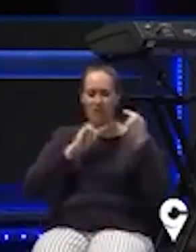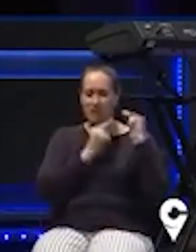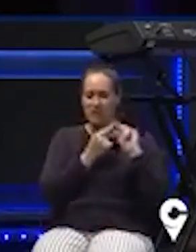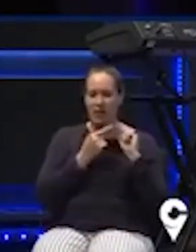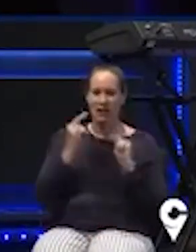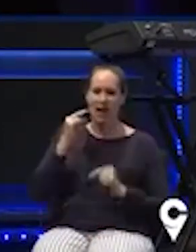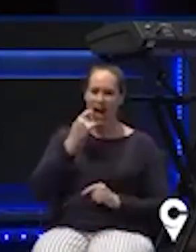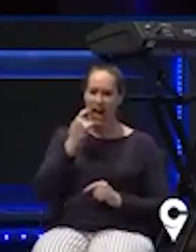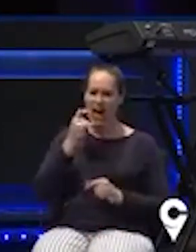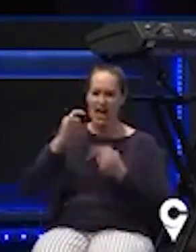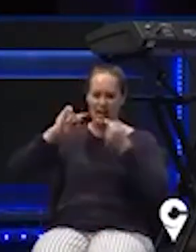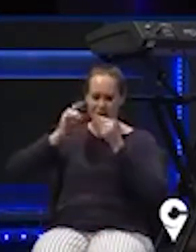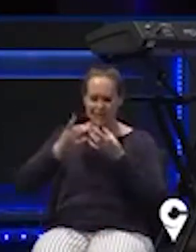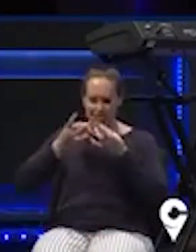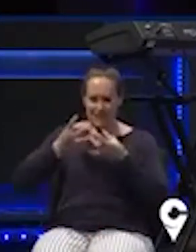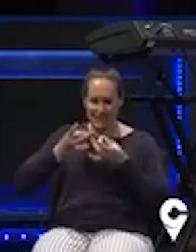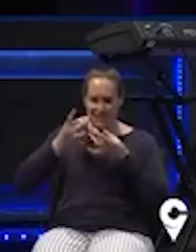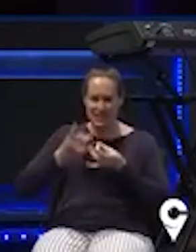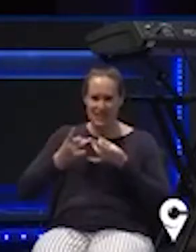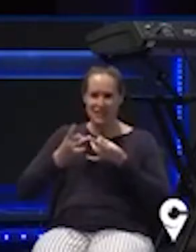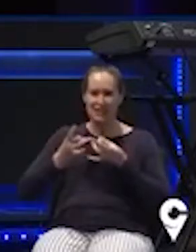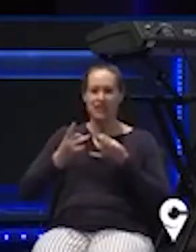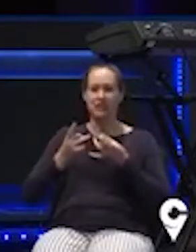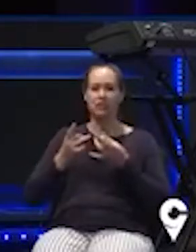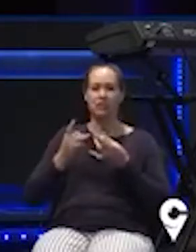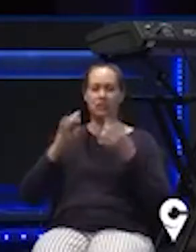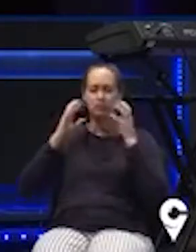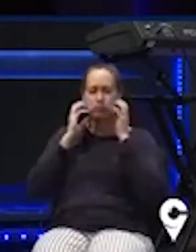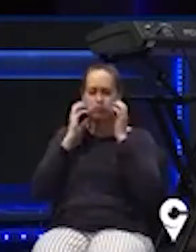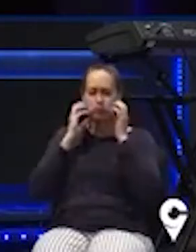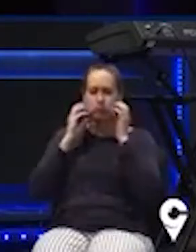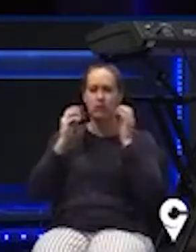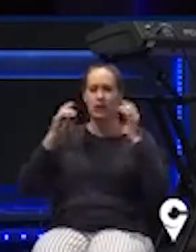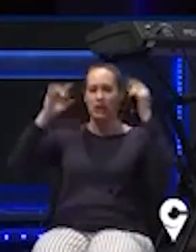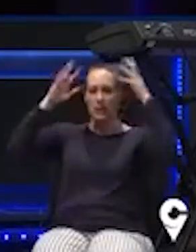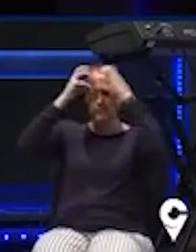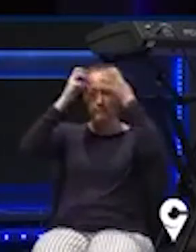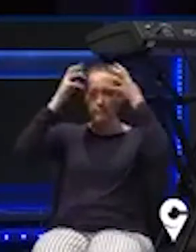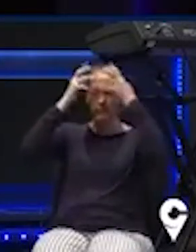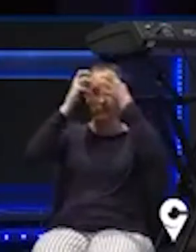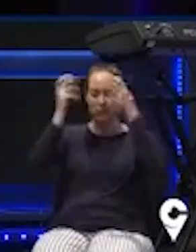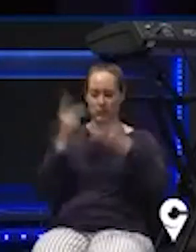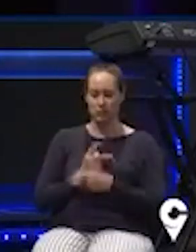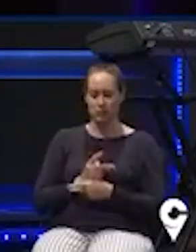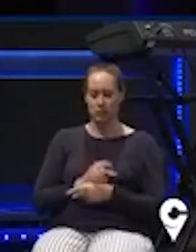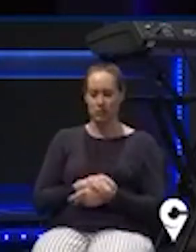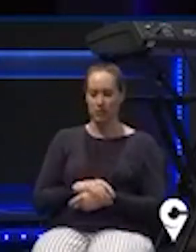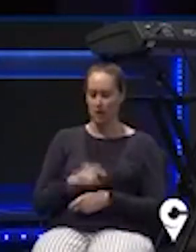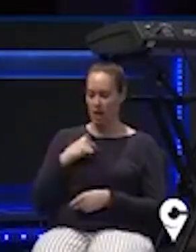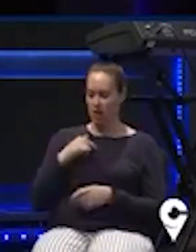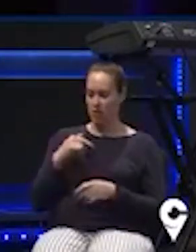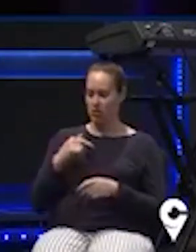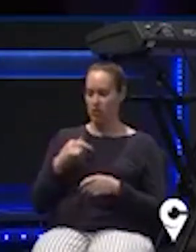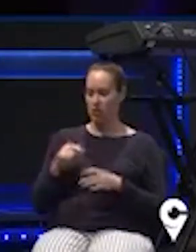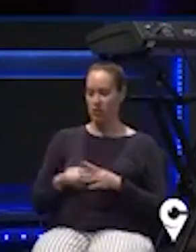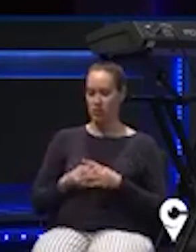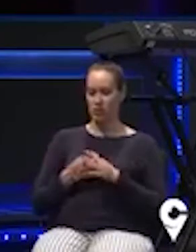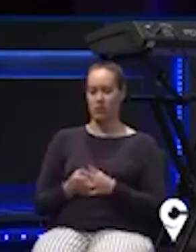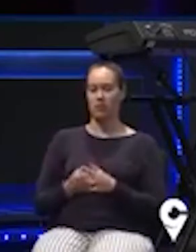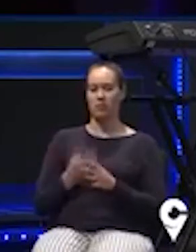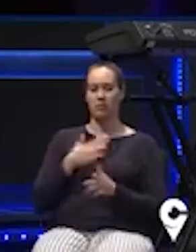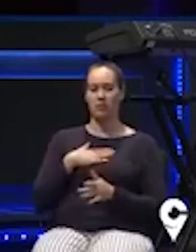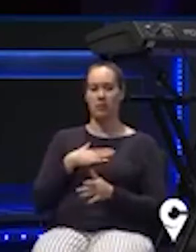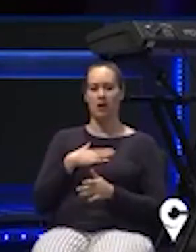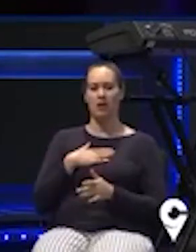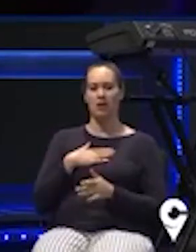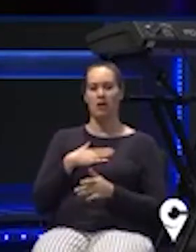sensitivity, achiness in the cheeks, and migraines. When I reopened my practice in early June, the fractures started coming in at least